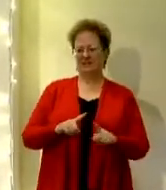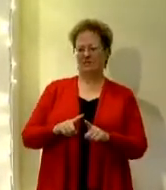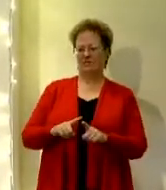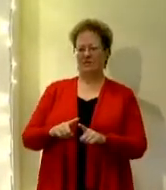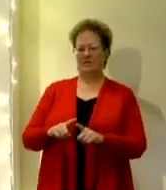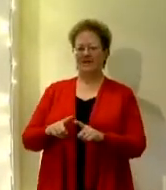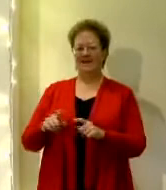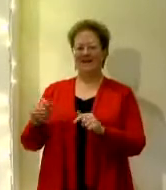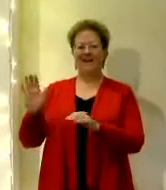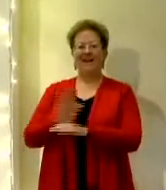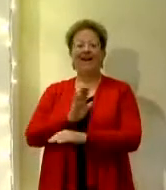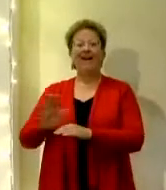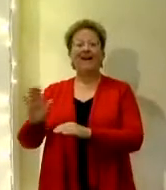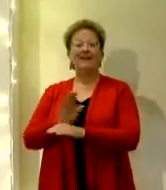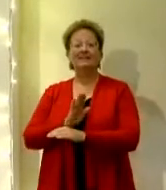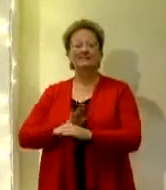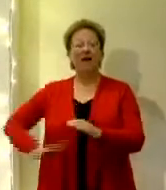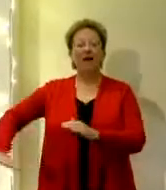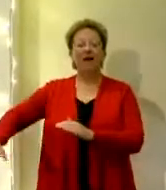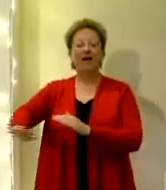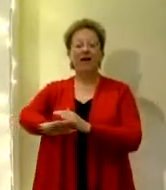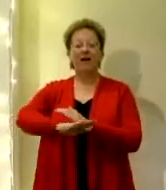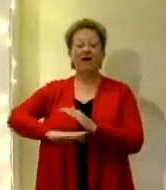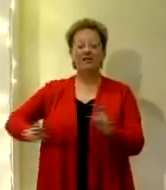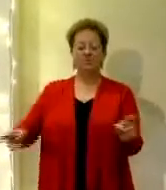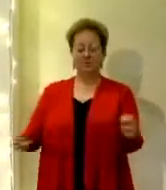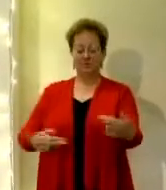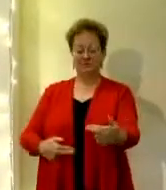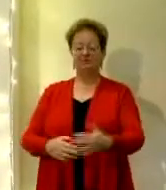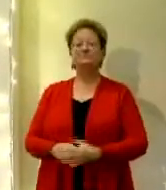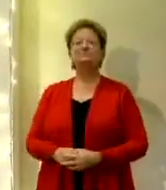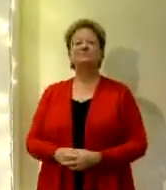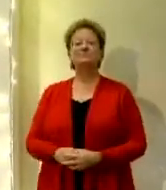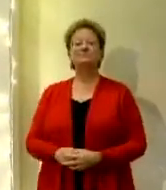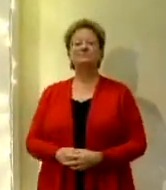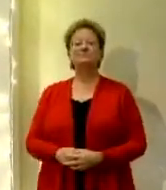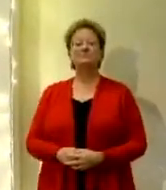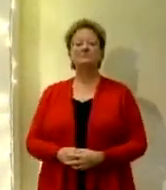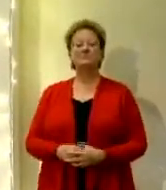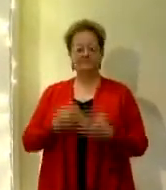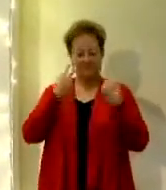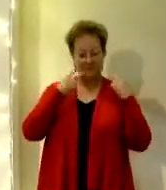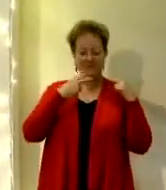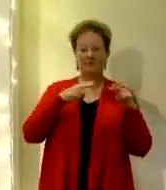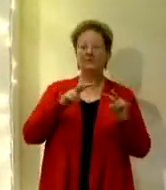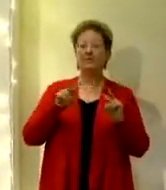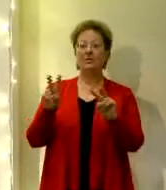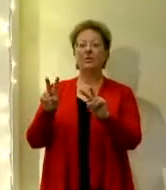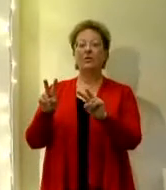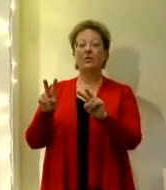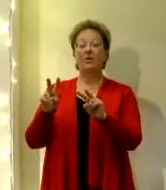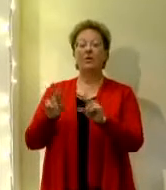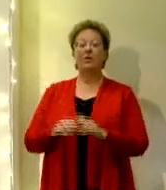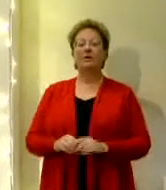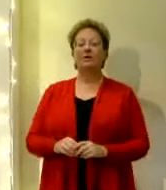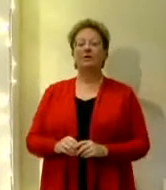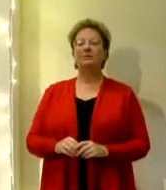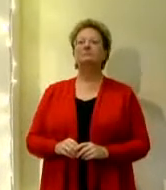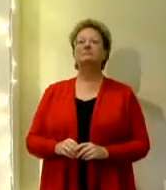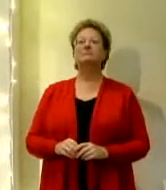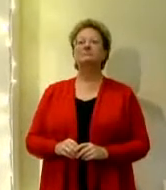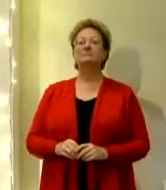an activity room. And when we rounded the corner and saw her, she looked up from her puzzle and